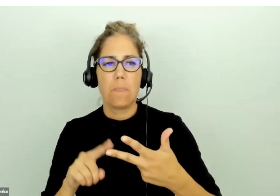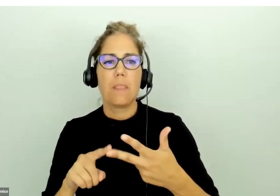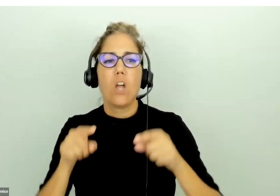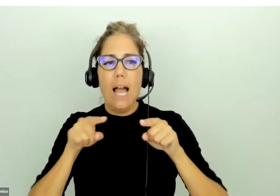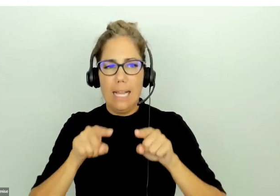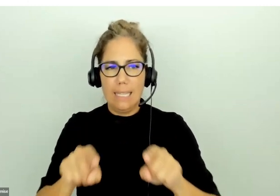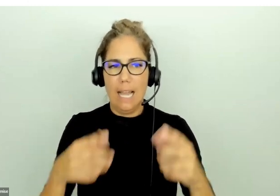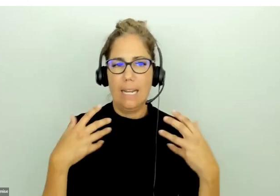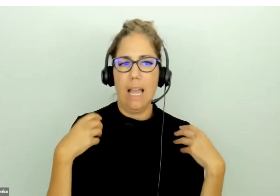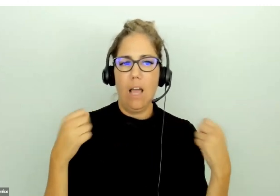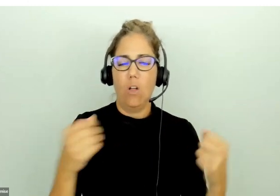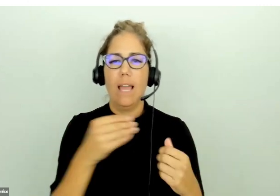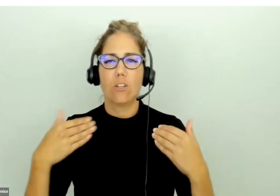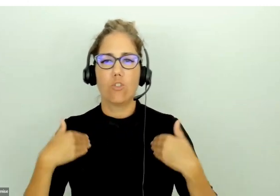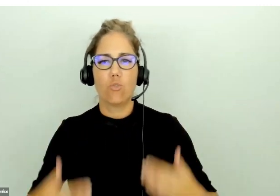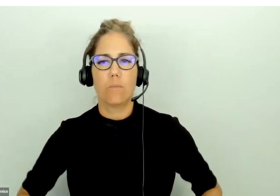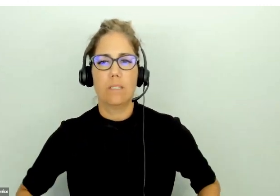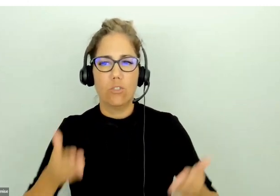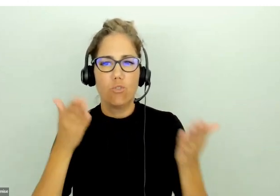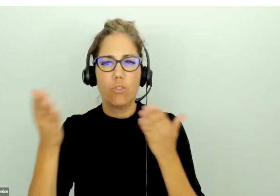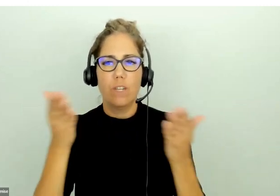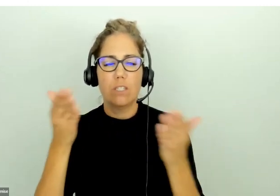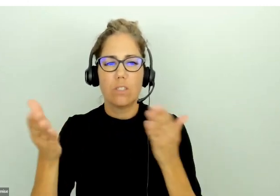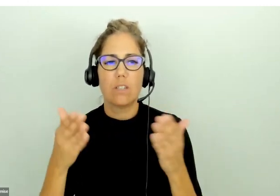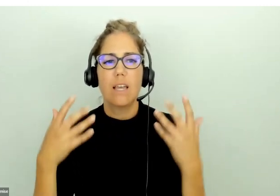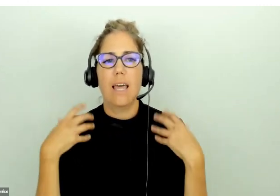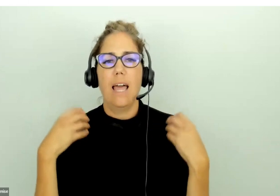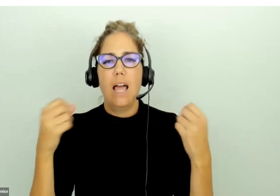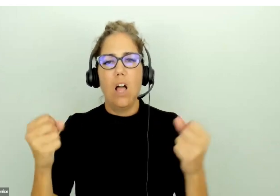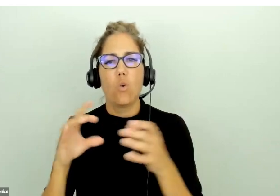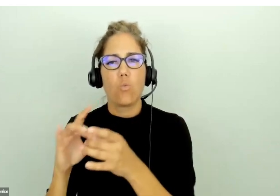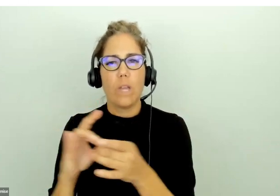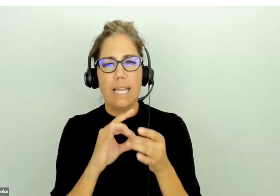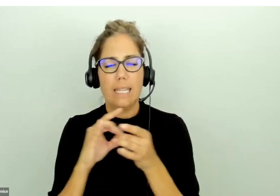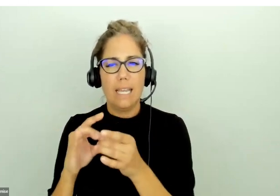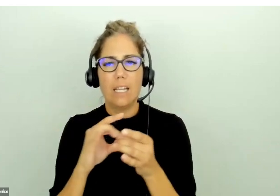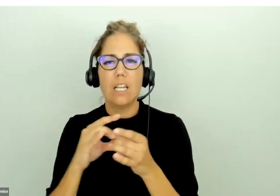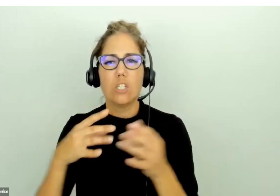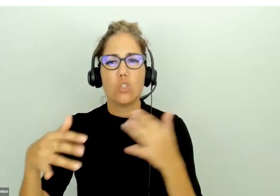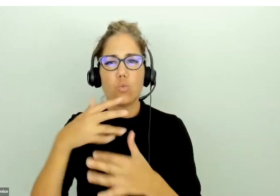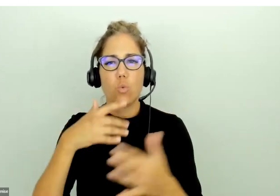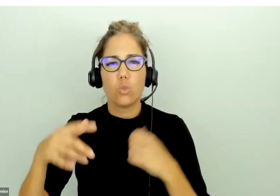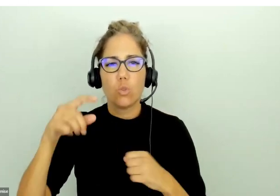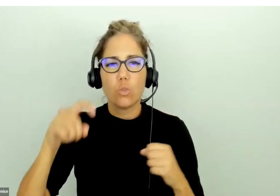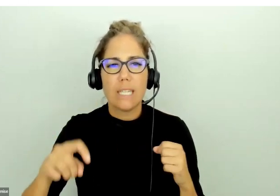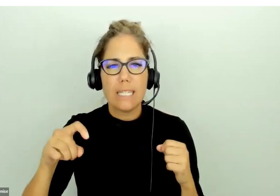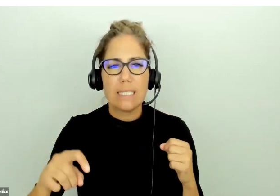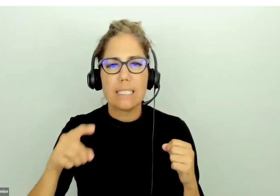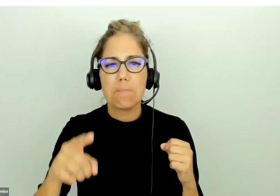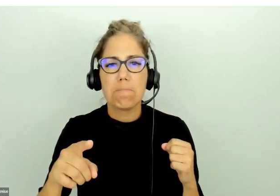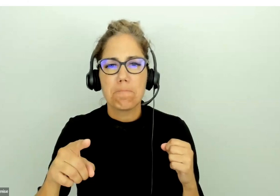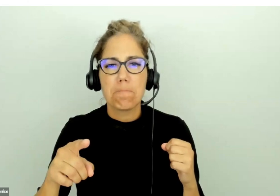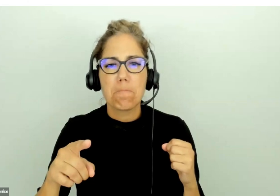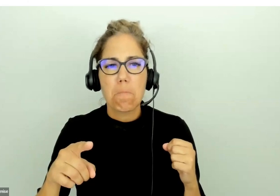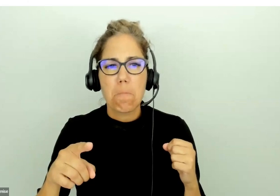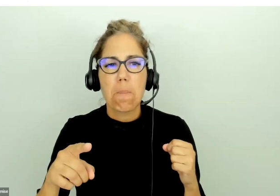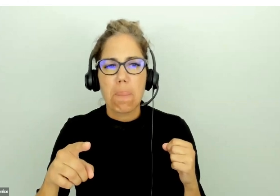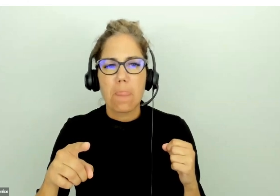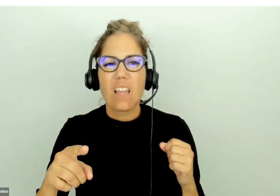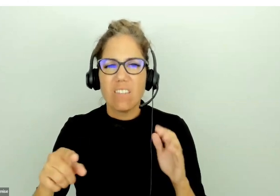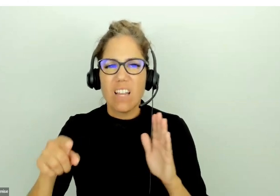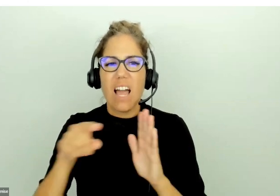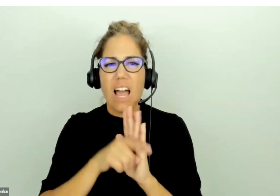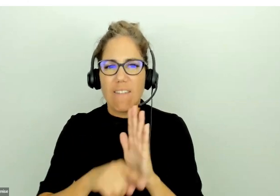human services. Health-related social needs are an individual's unmet needs and experience of adverse social